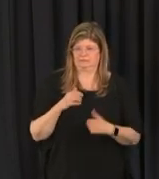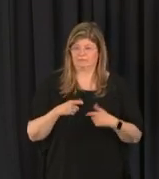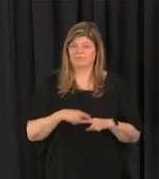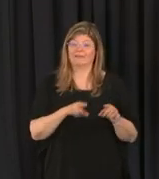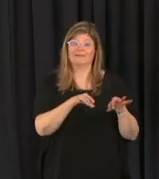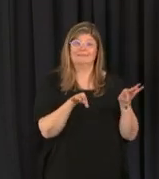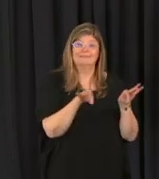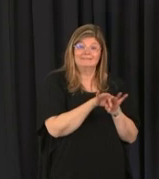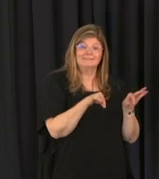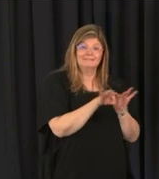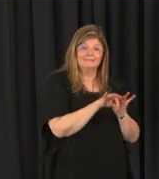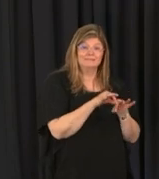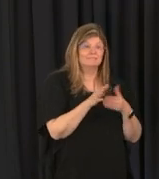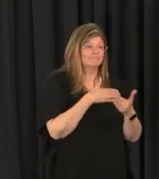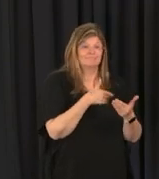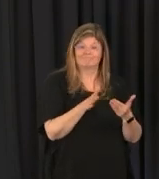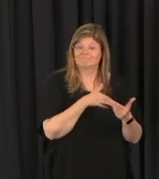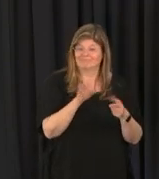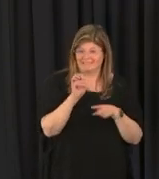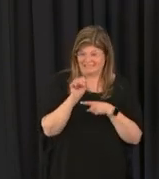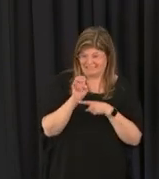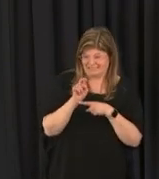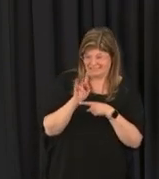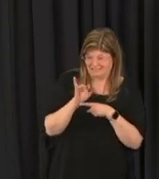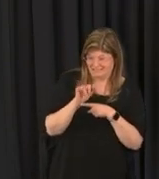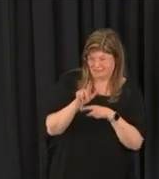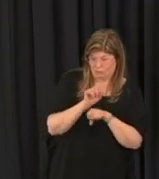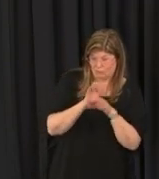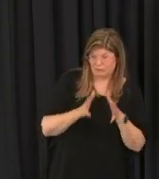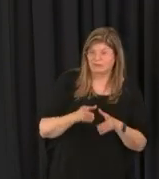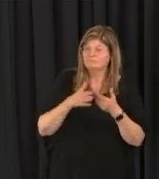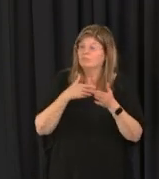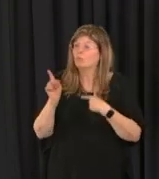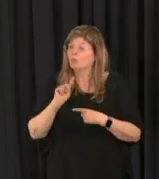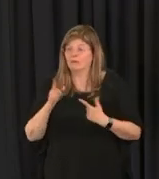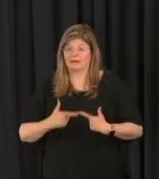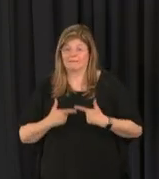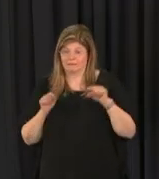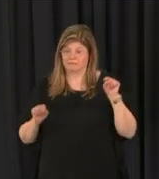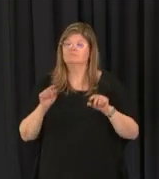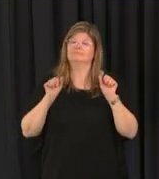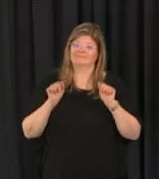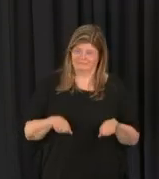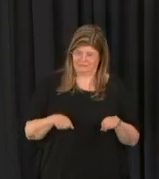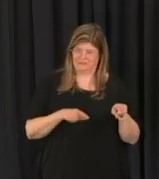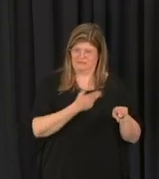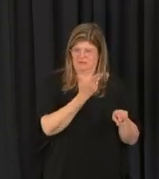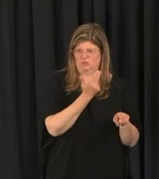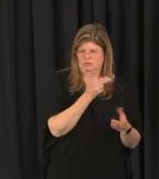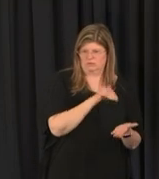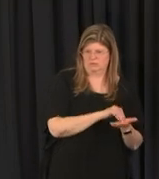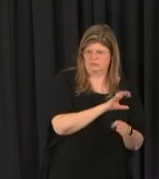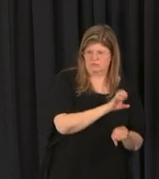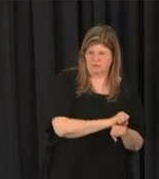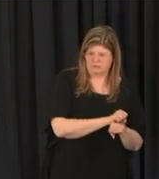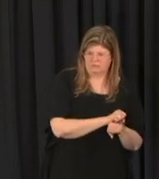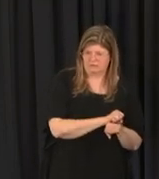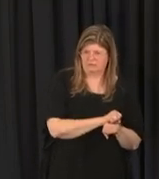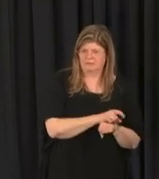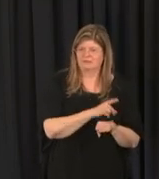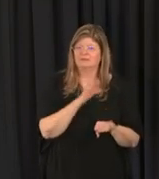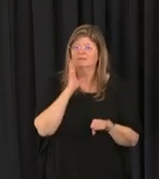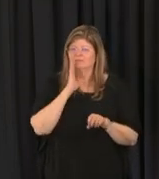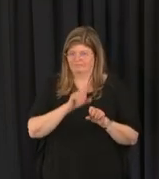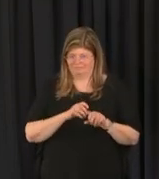district, regardless of their home state of residence, are eligible. Of the appointments that we mentioned to you, the 13,000 appointments that are going to be